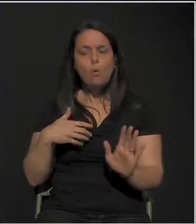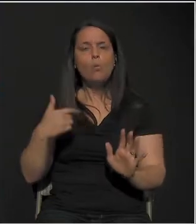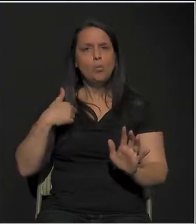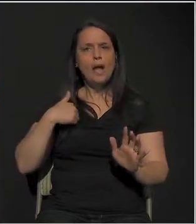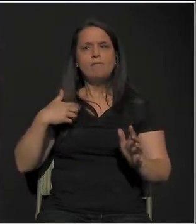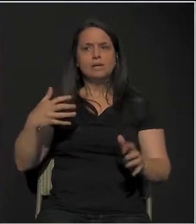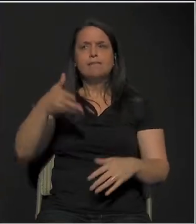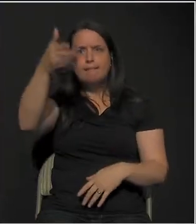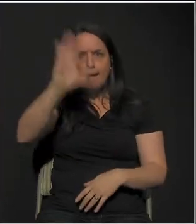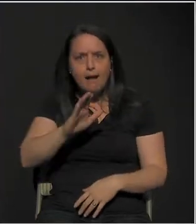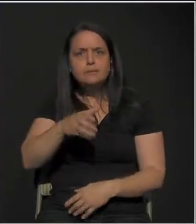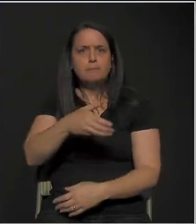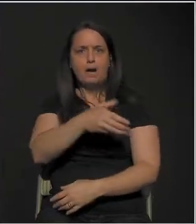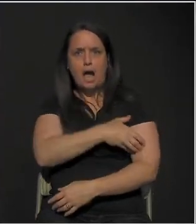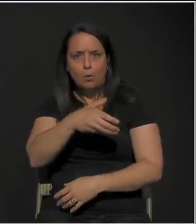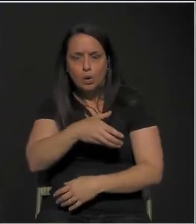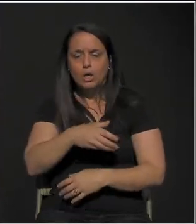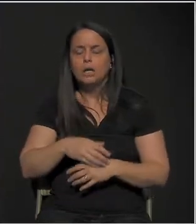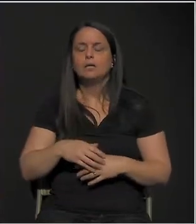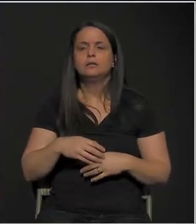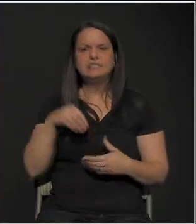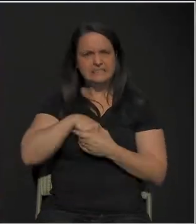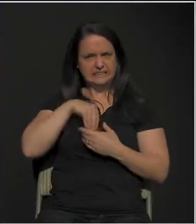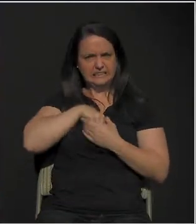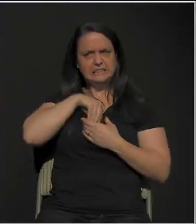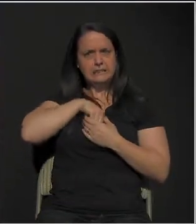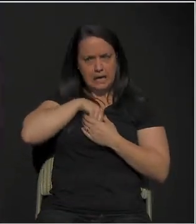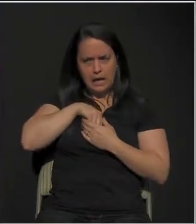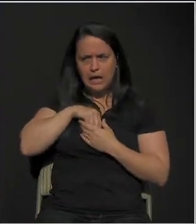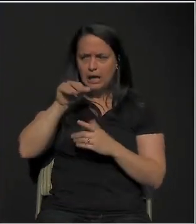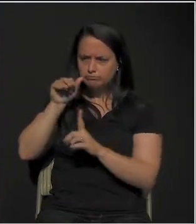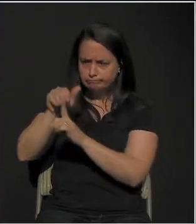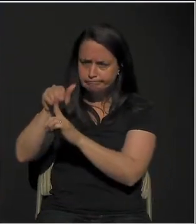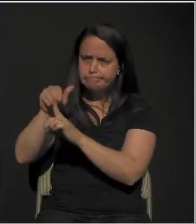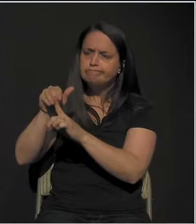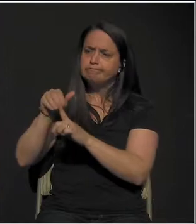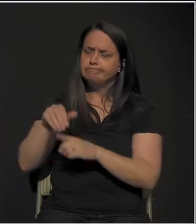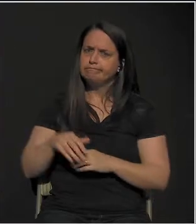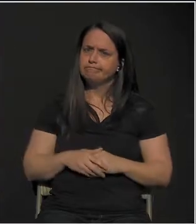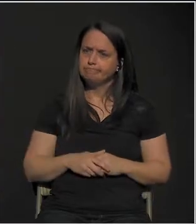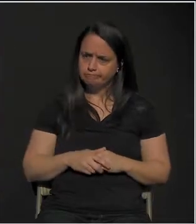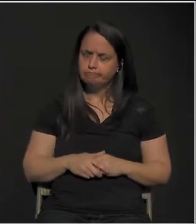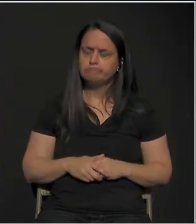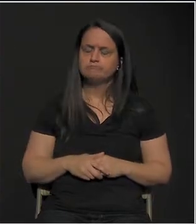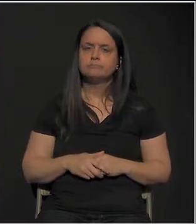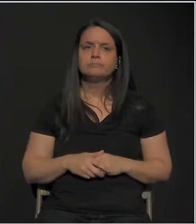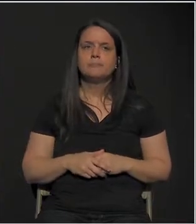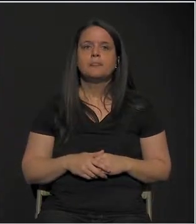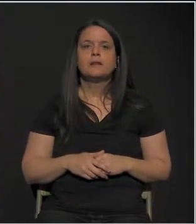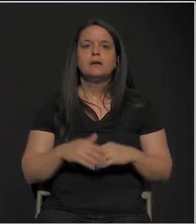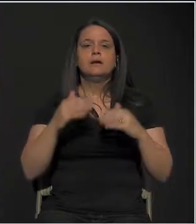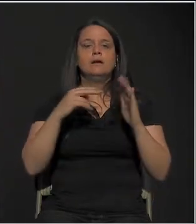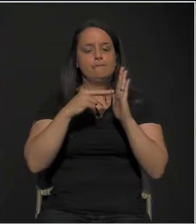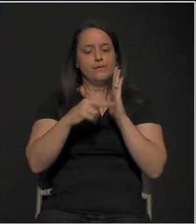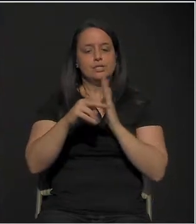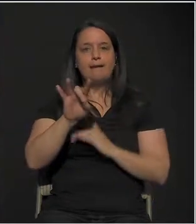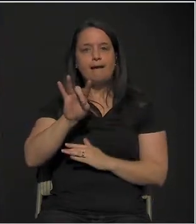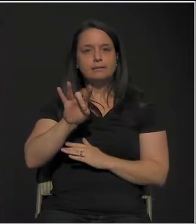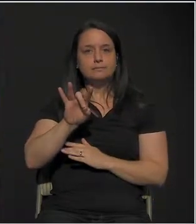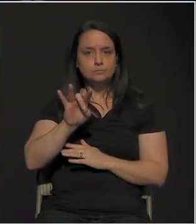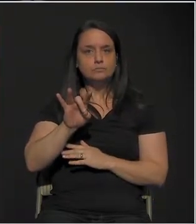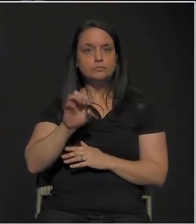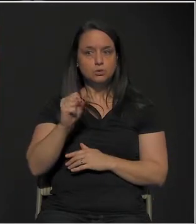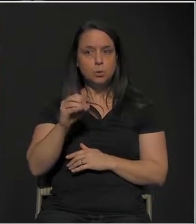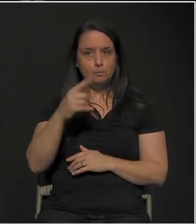we have God's Spirit, which is power and love and self-discipline. Now we can go on. Verse 8. So, because